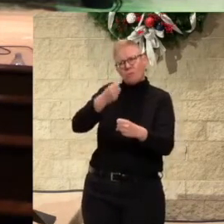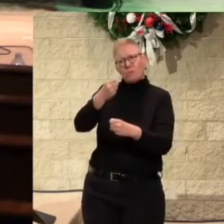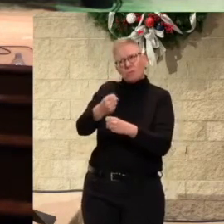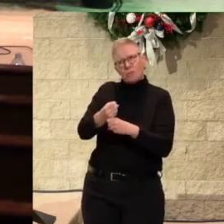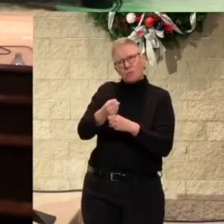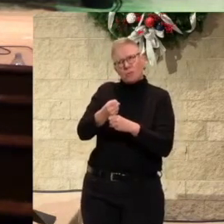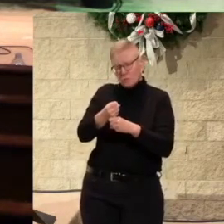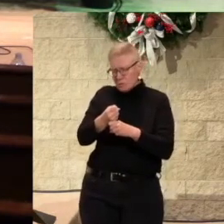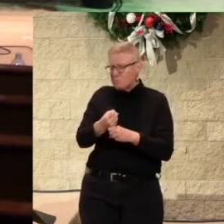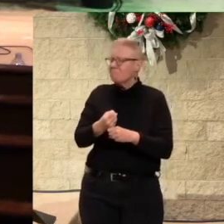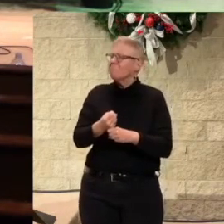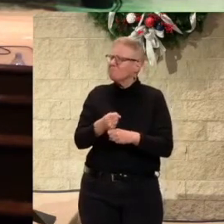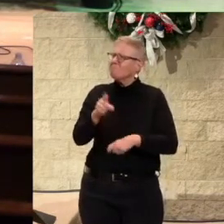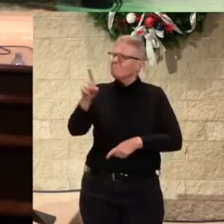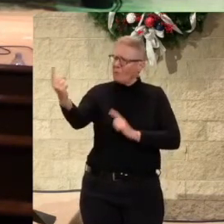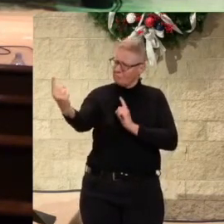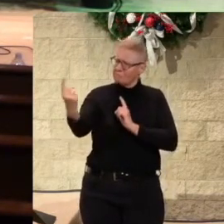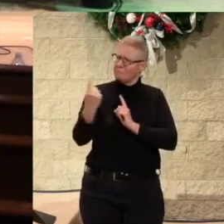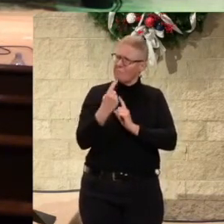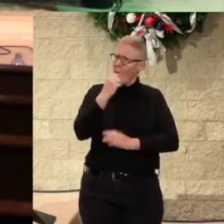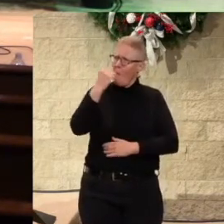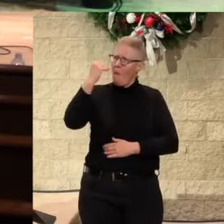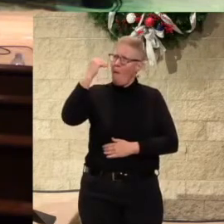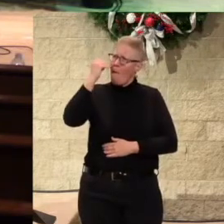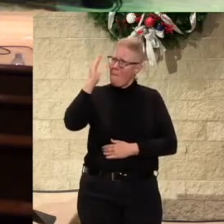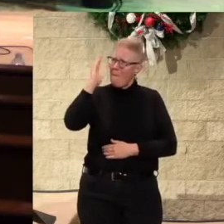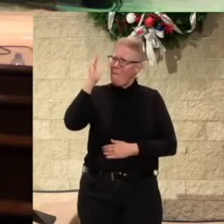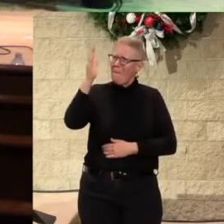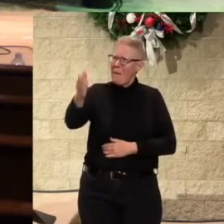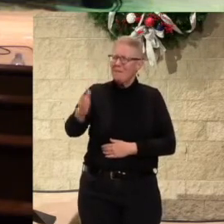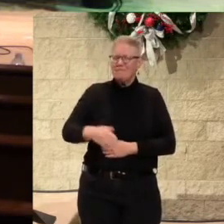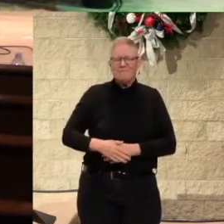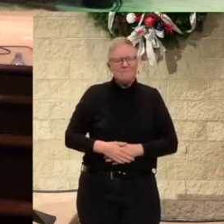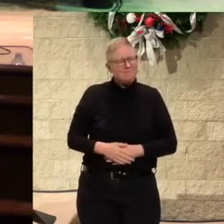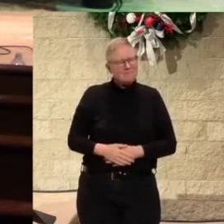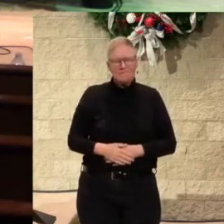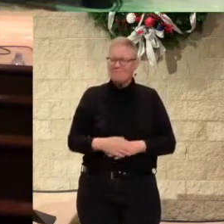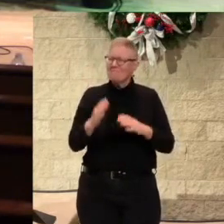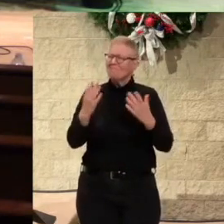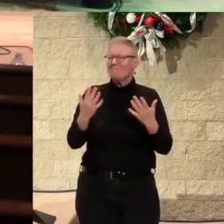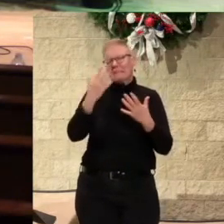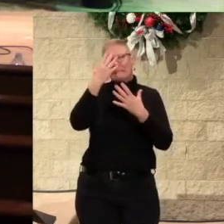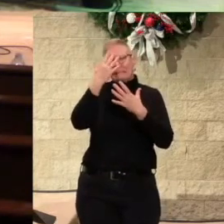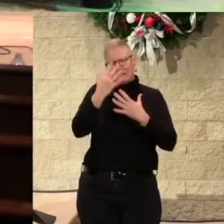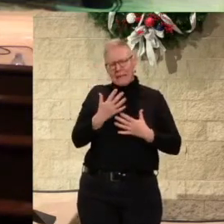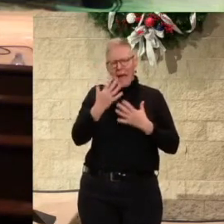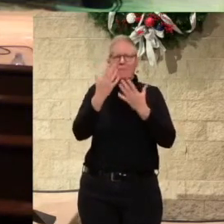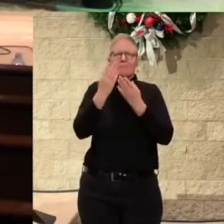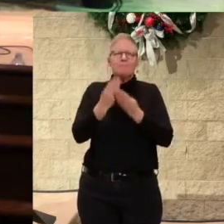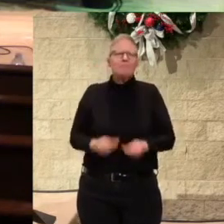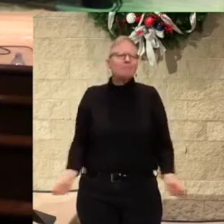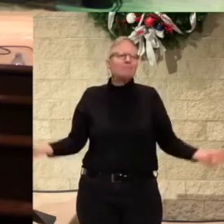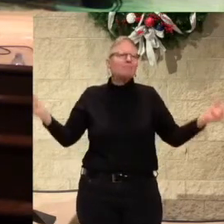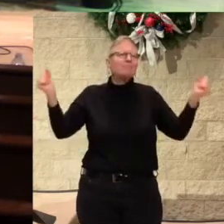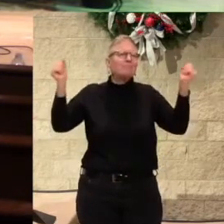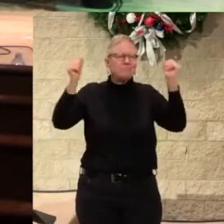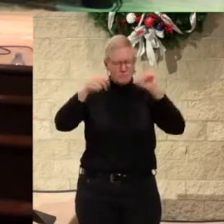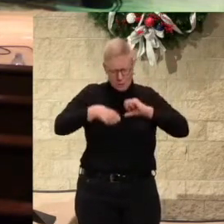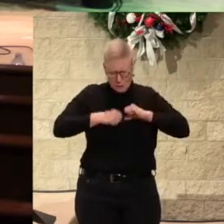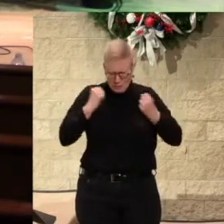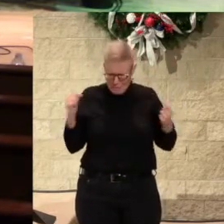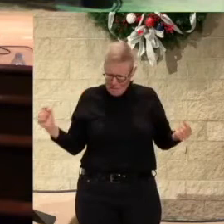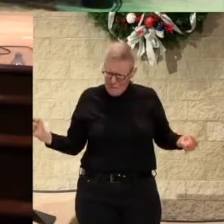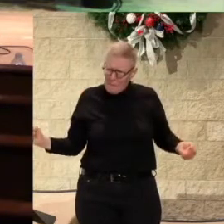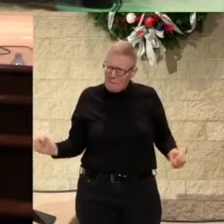will find you home. There'll be no more sorrow, no